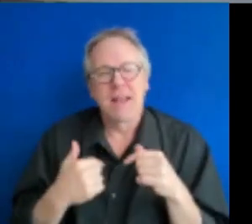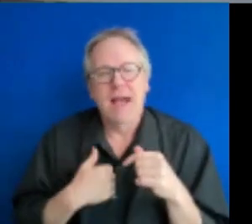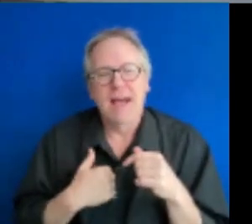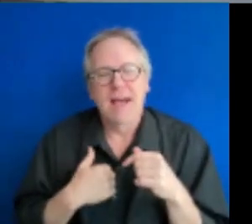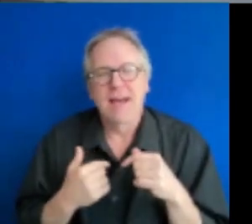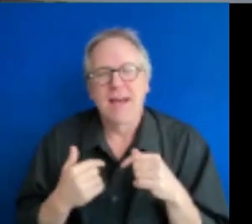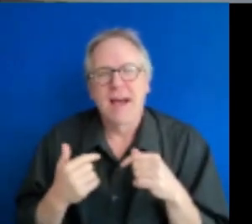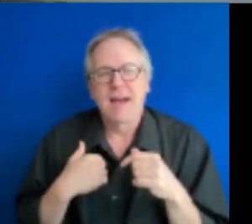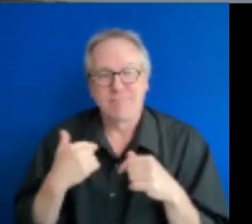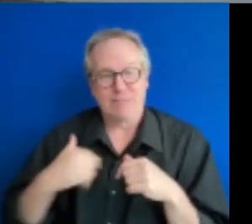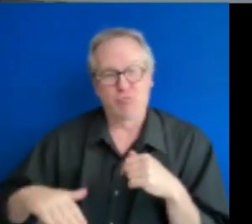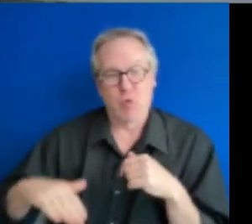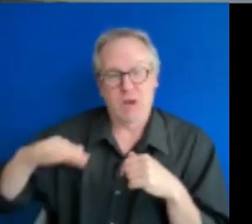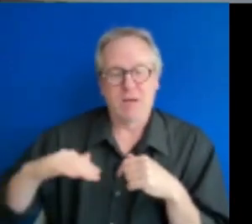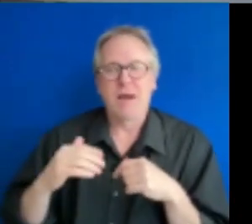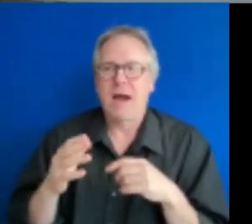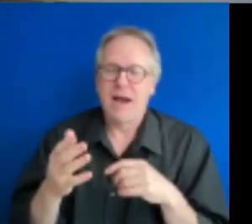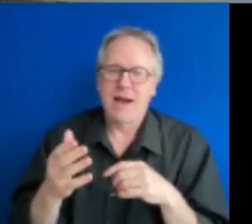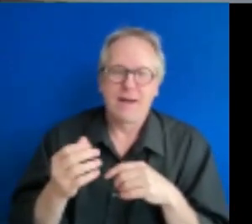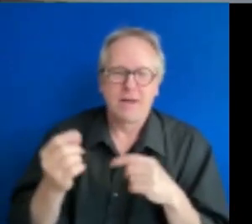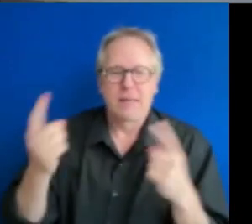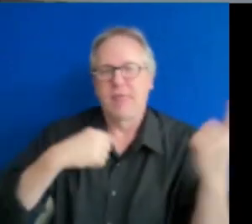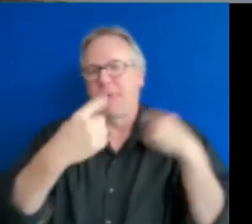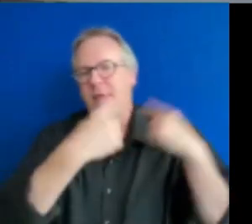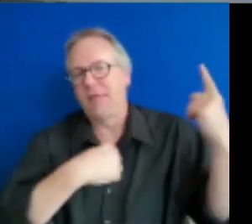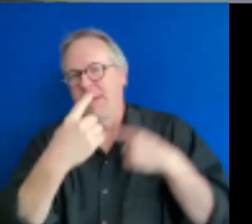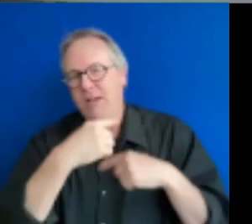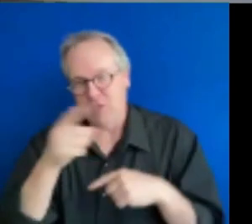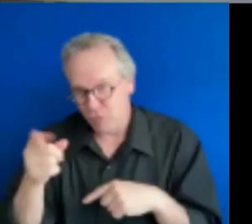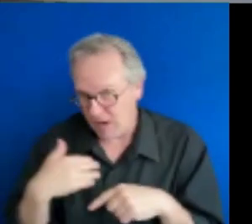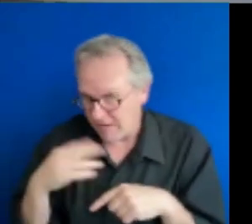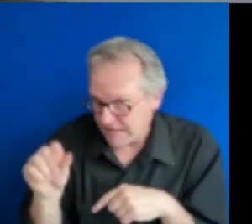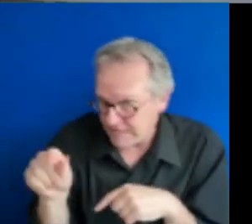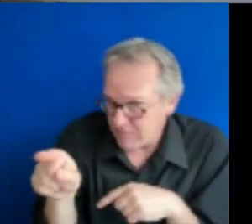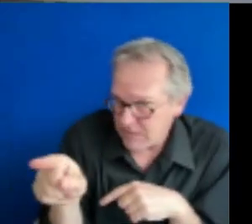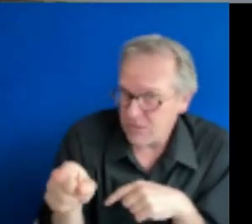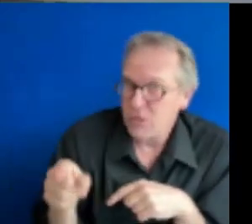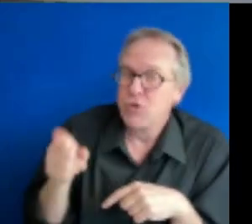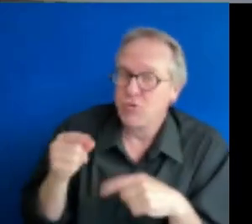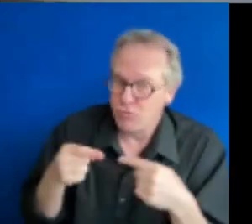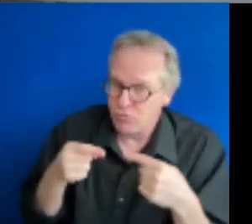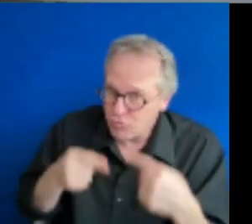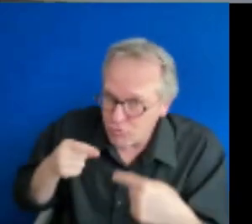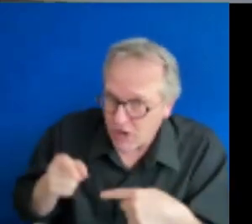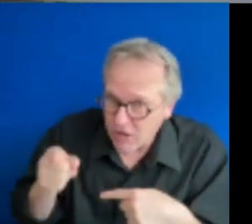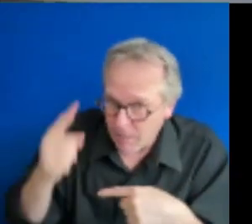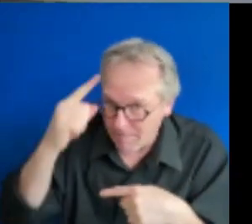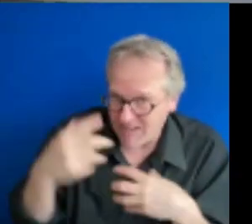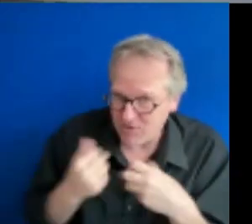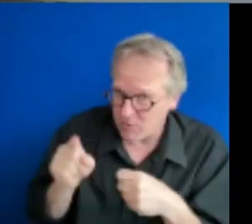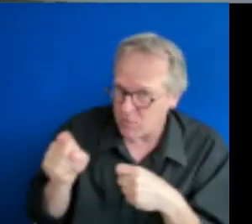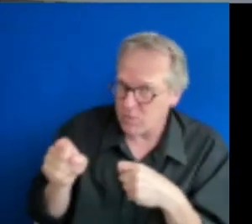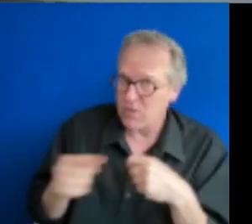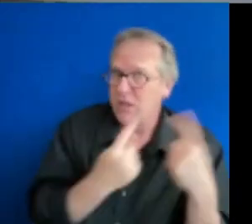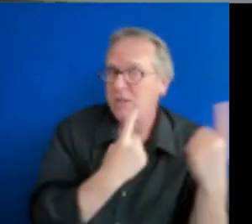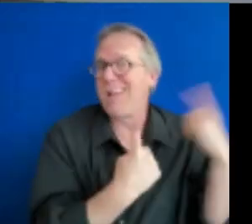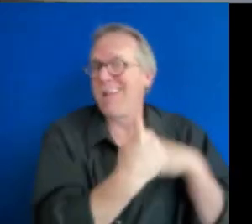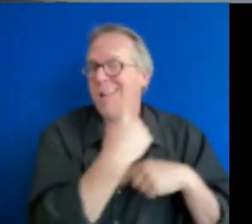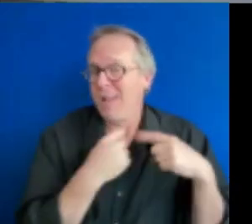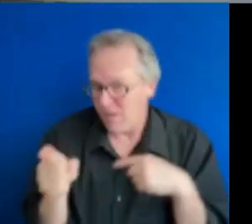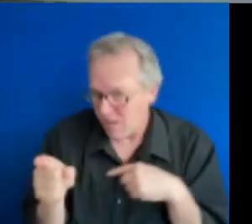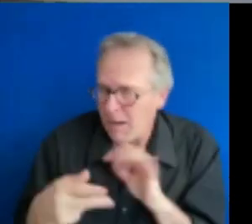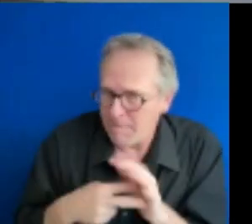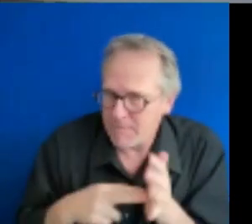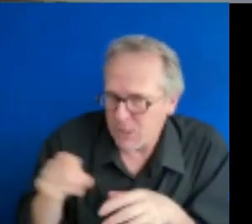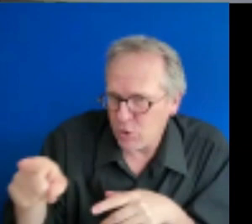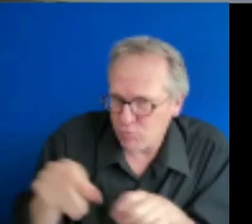messages as a child that to have a disability, to struggle with mental health concerns, meant that I